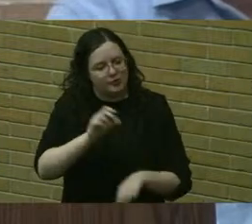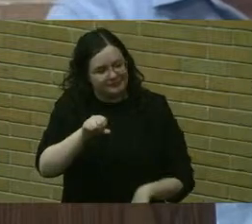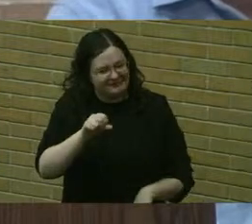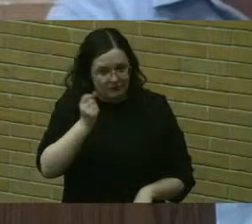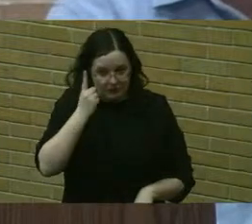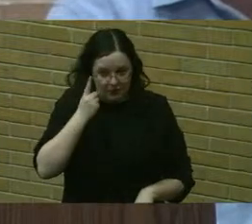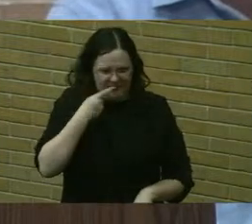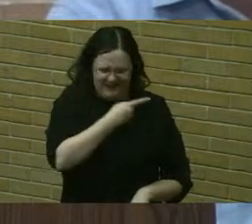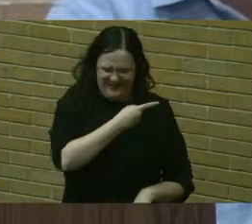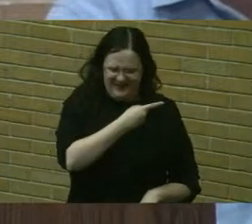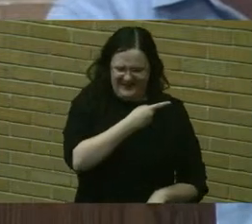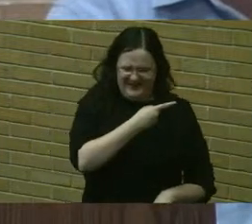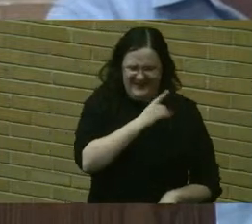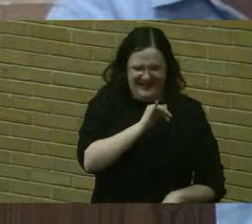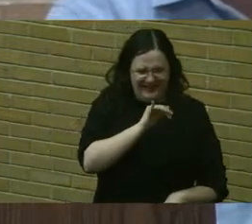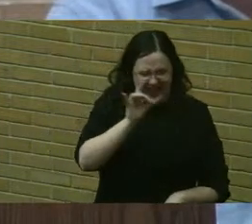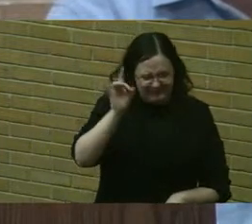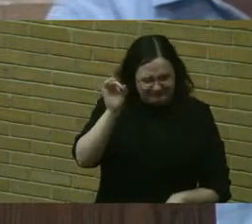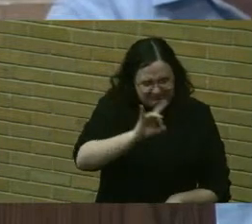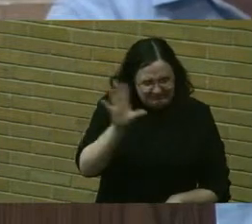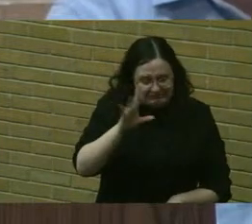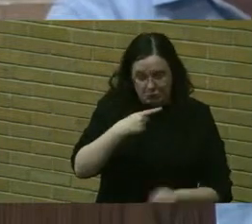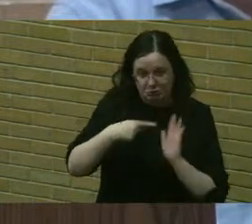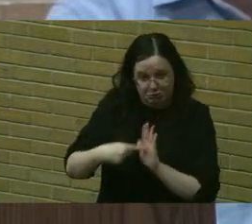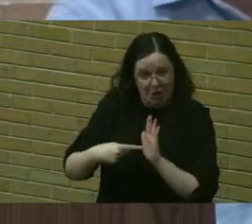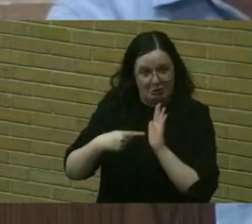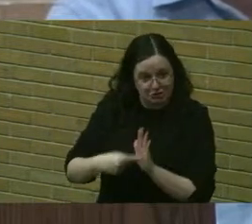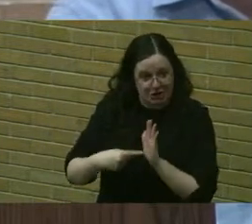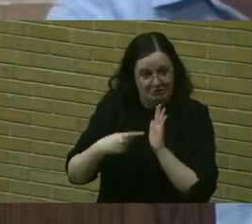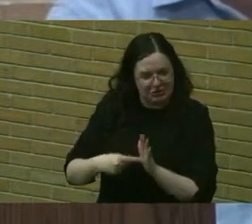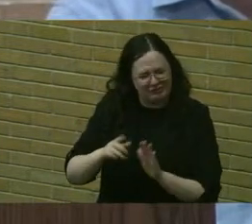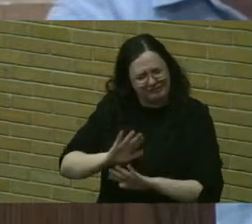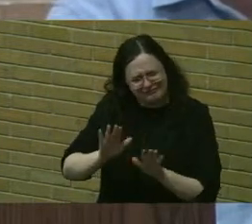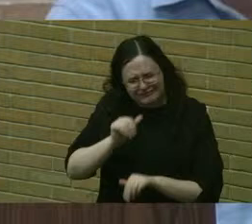by reality of what is going on elsewhere.